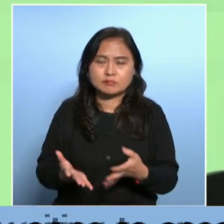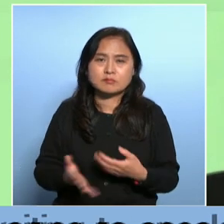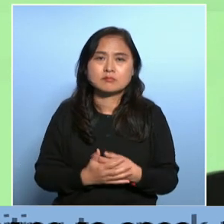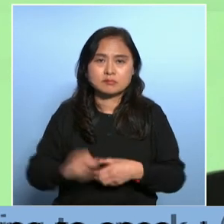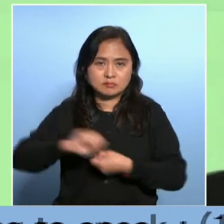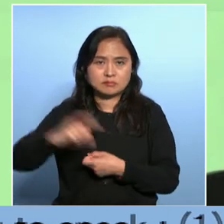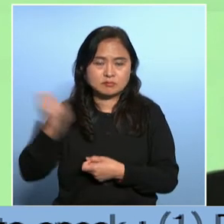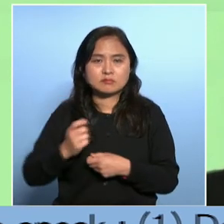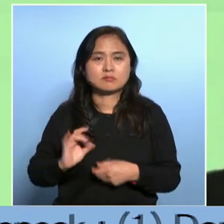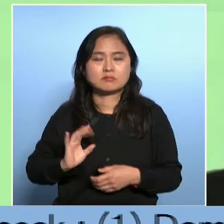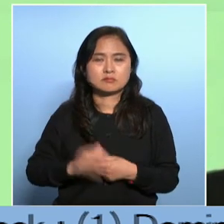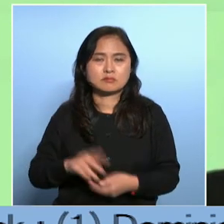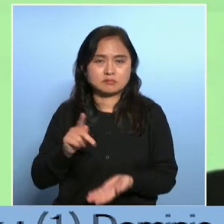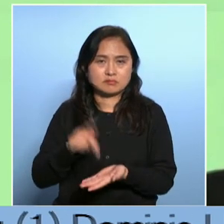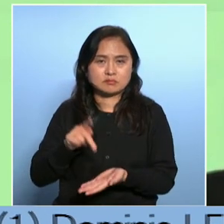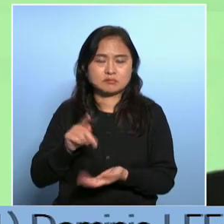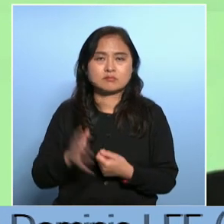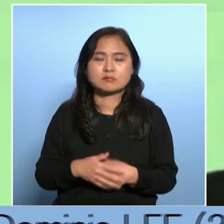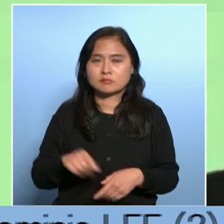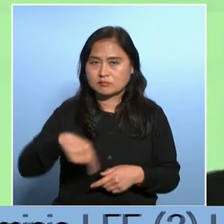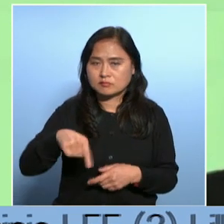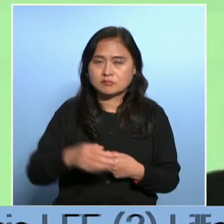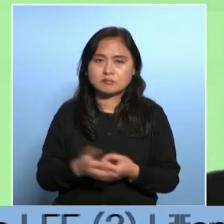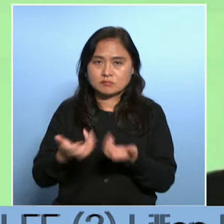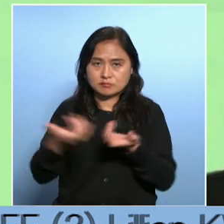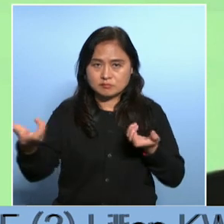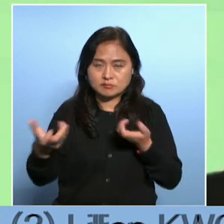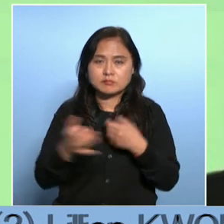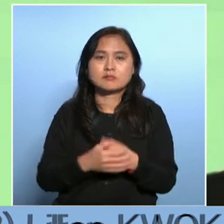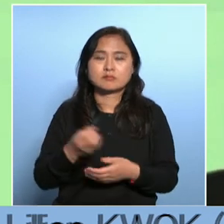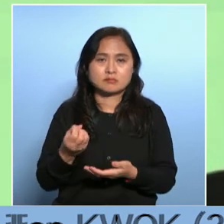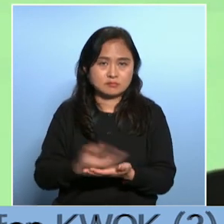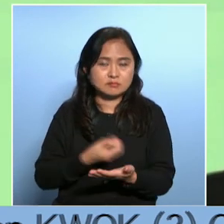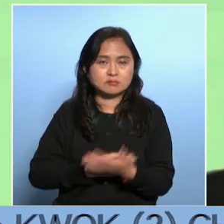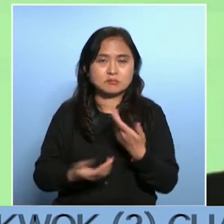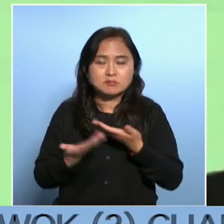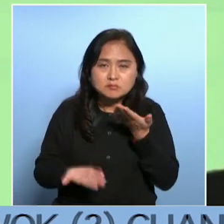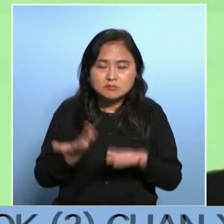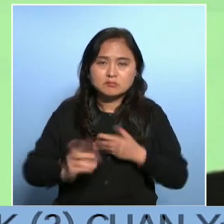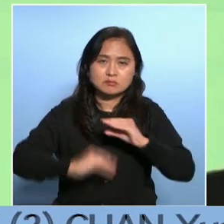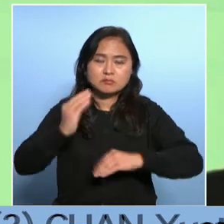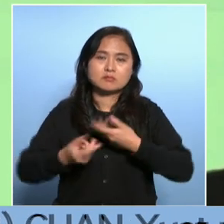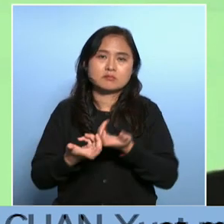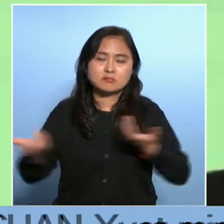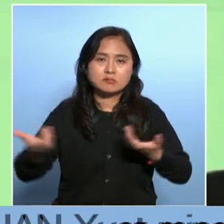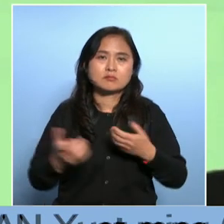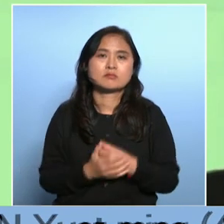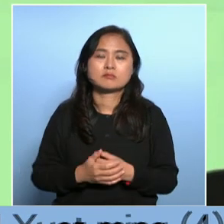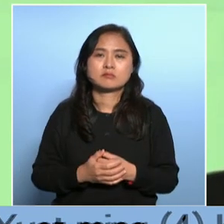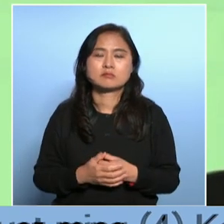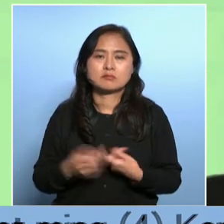premises should be devoted to this. And we should try to lease more land for